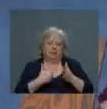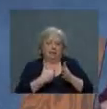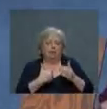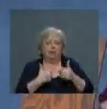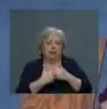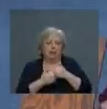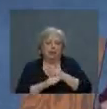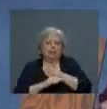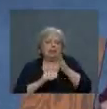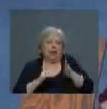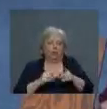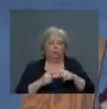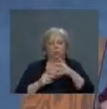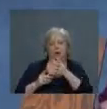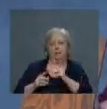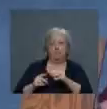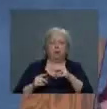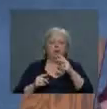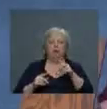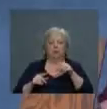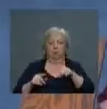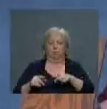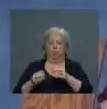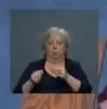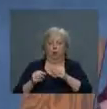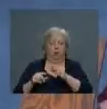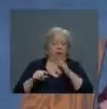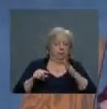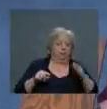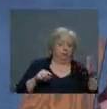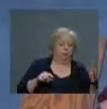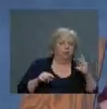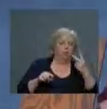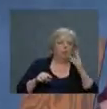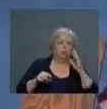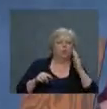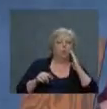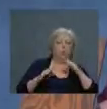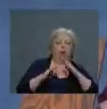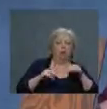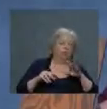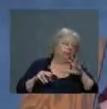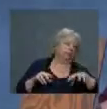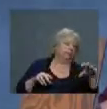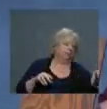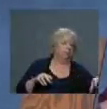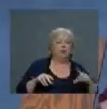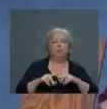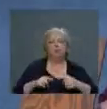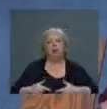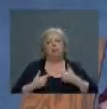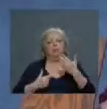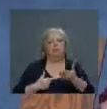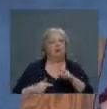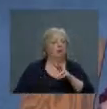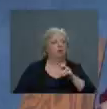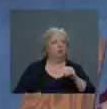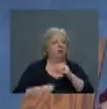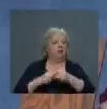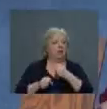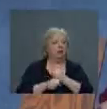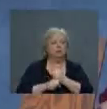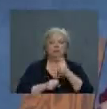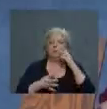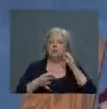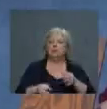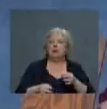Okay, so you're 2 doors down from the property. You're not directly across the street from it. No. All right. Mm-mm. But I've lived there 60 years, chose to move